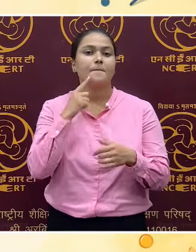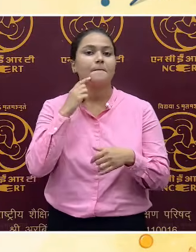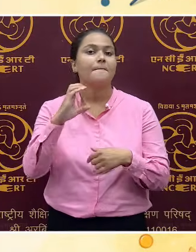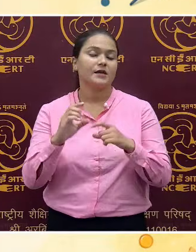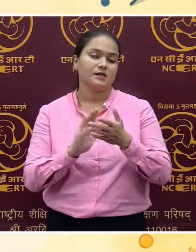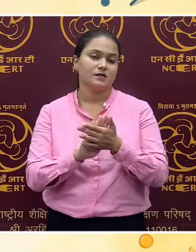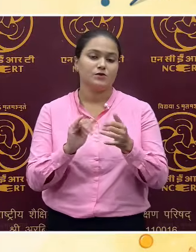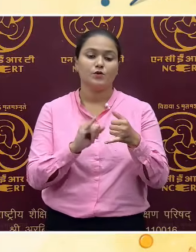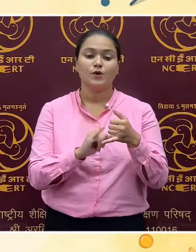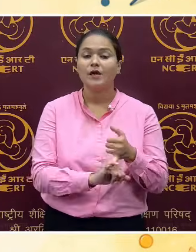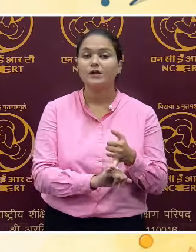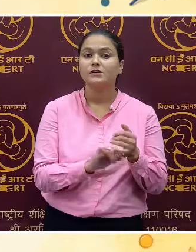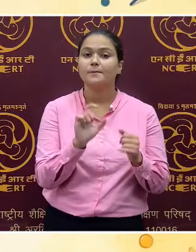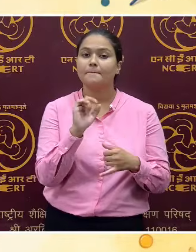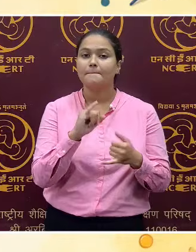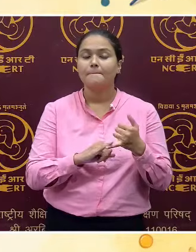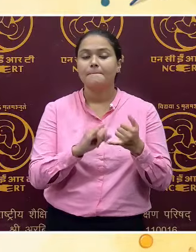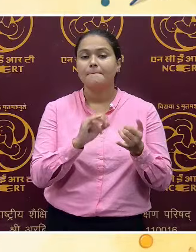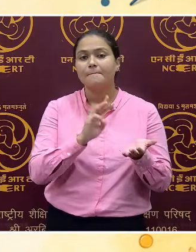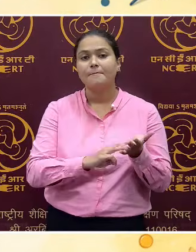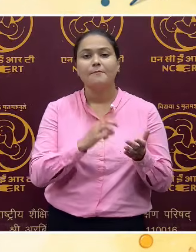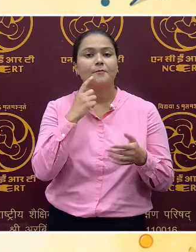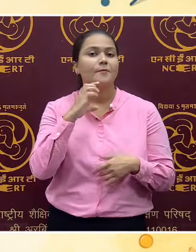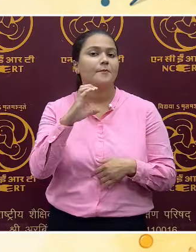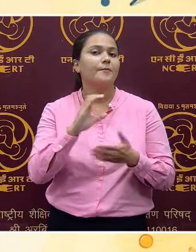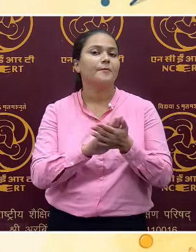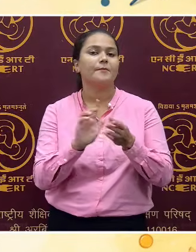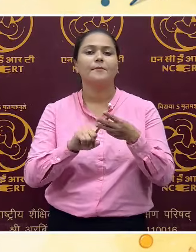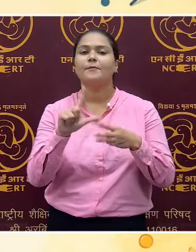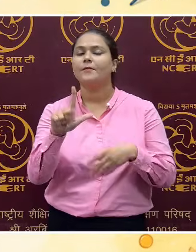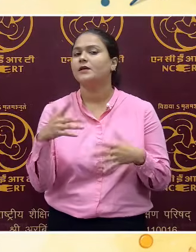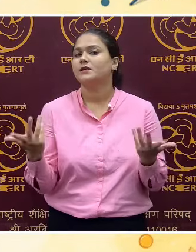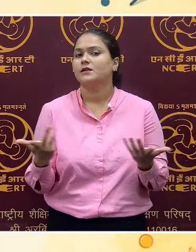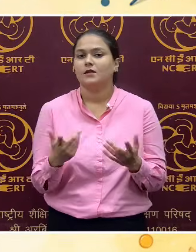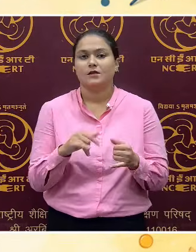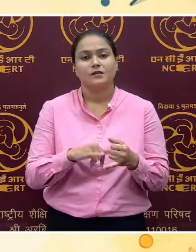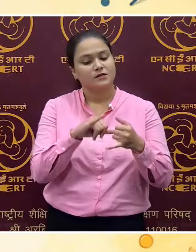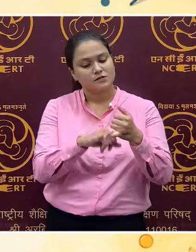in an active voice. The sentences are short and easy to understand,